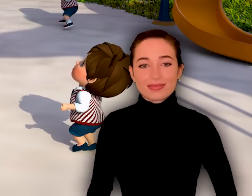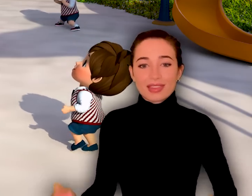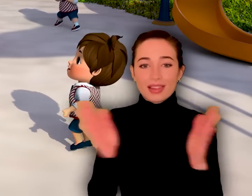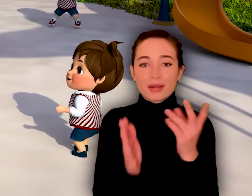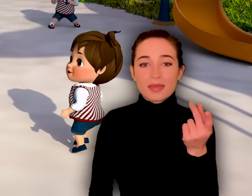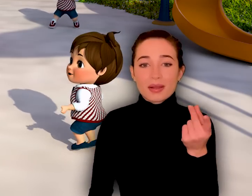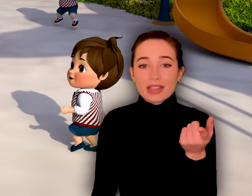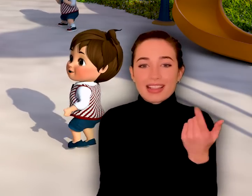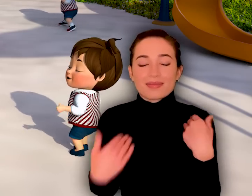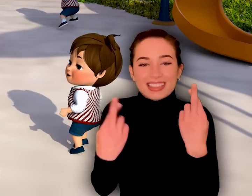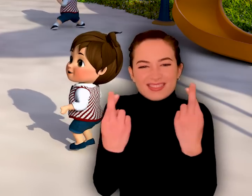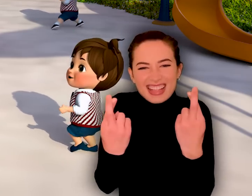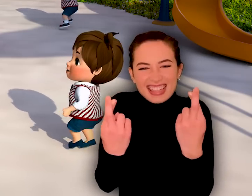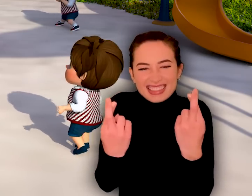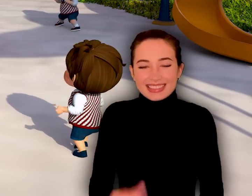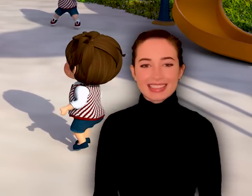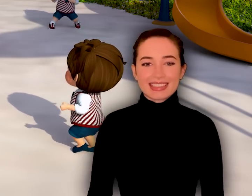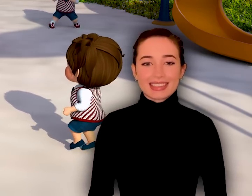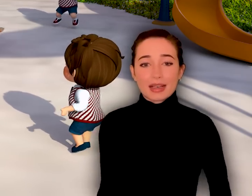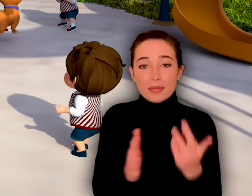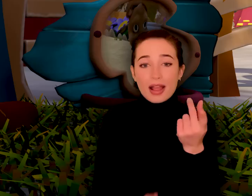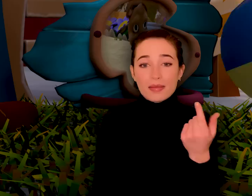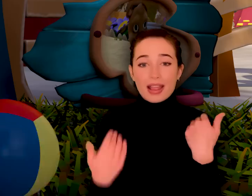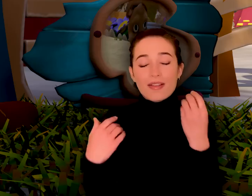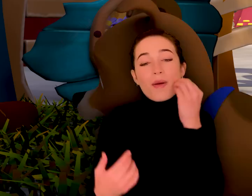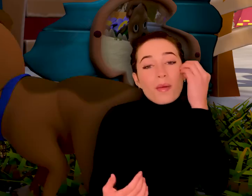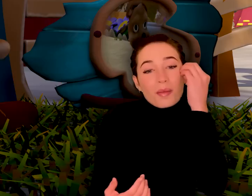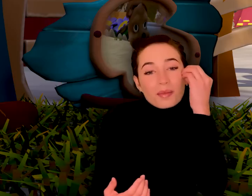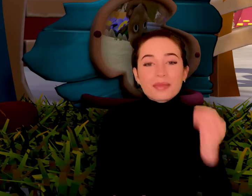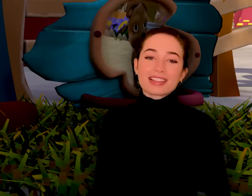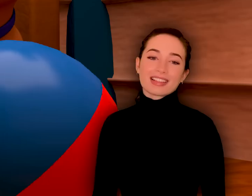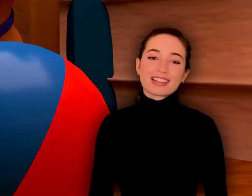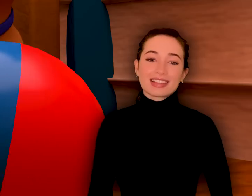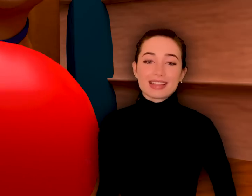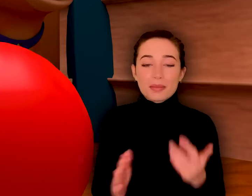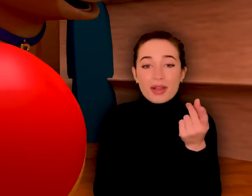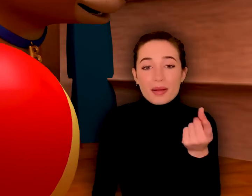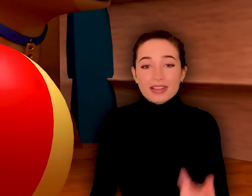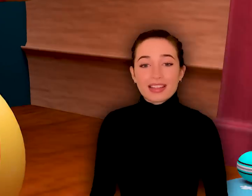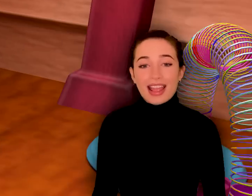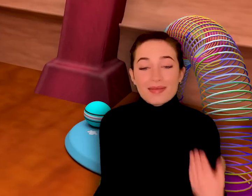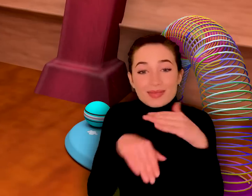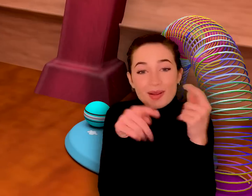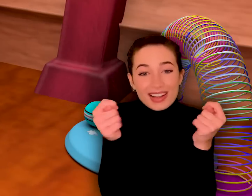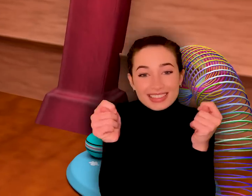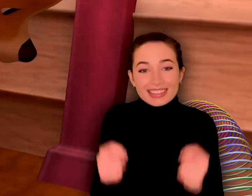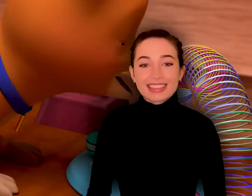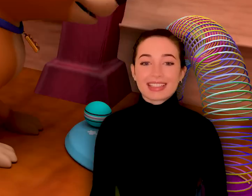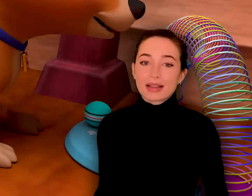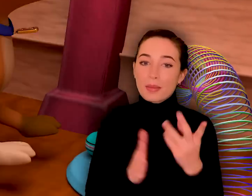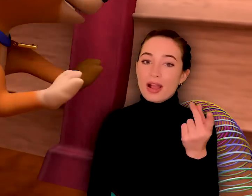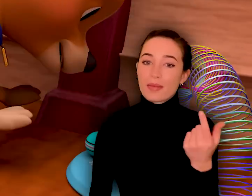home this little puppy had best friends this little puppy had a home this little puppy had fet